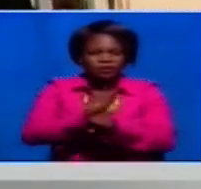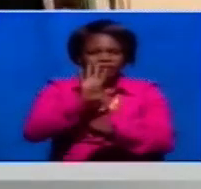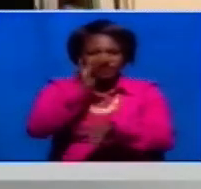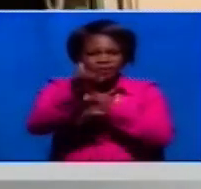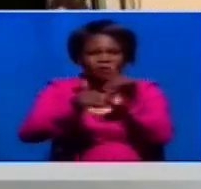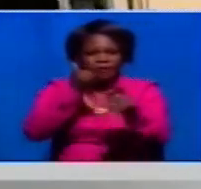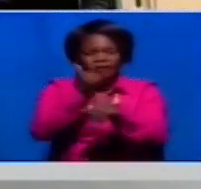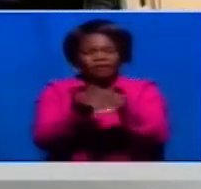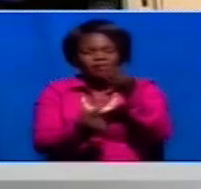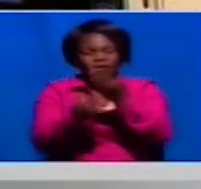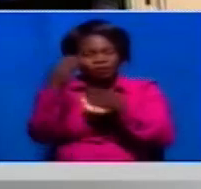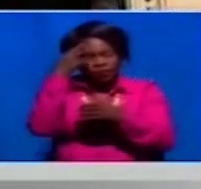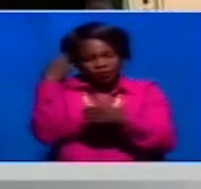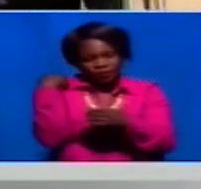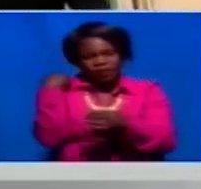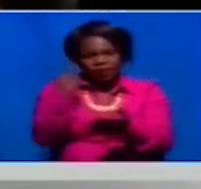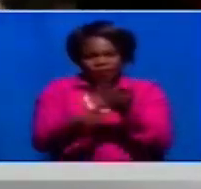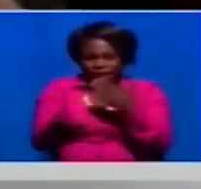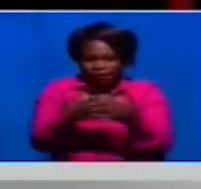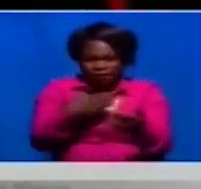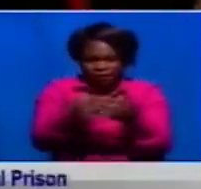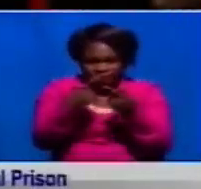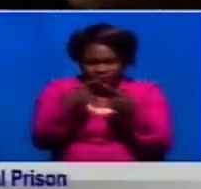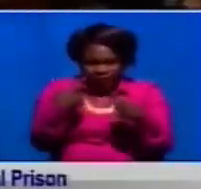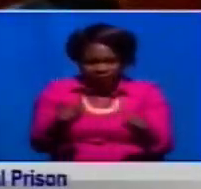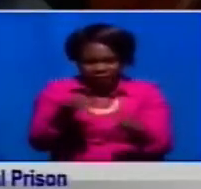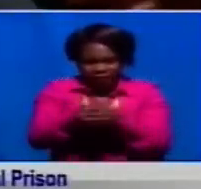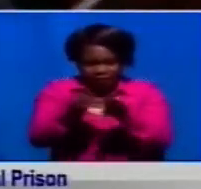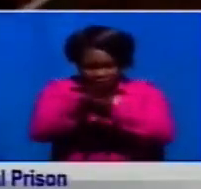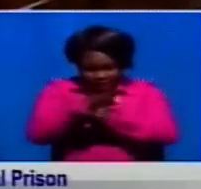whatever happens in Zambia is of interest to Zimbabwe.